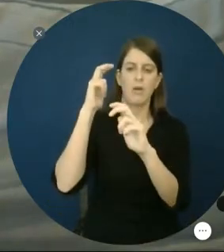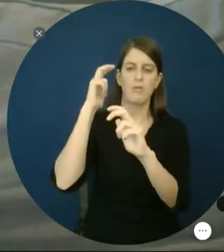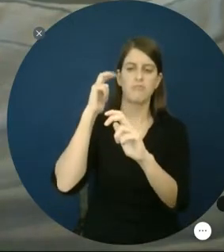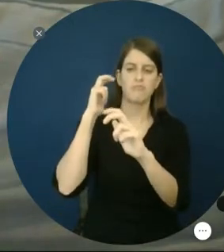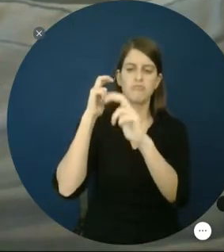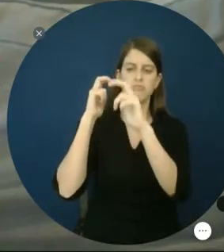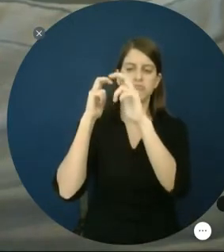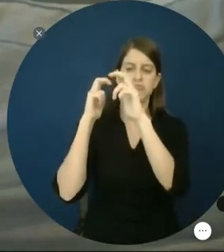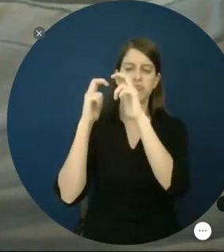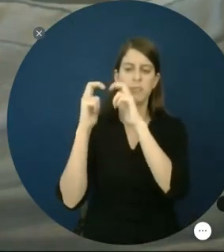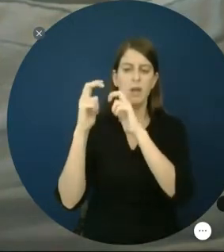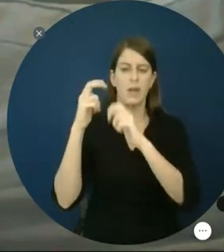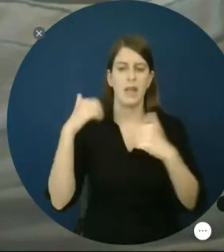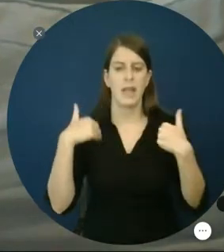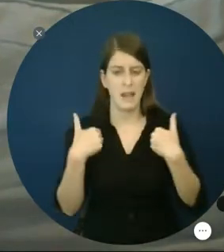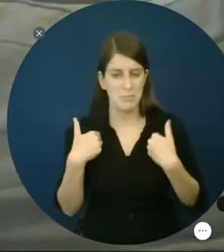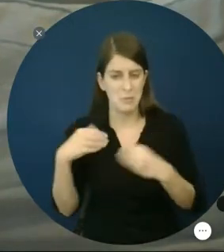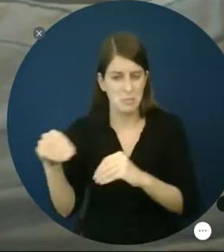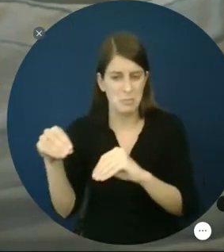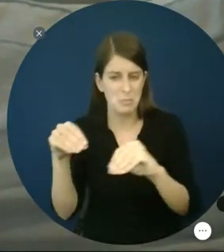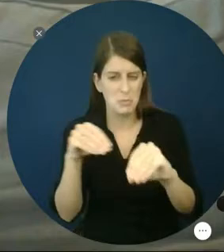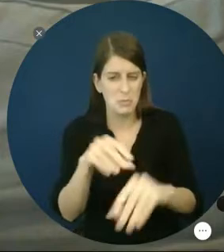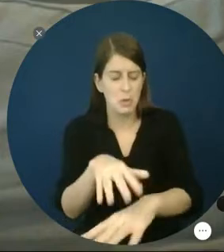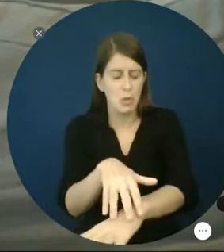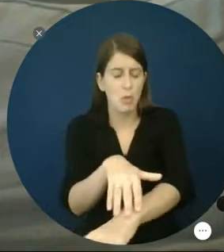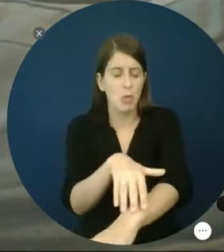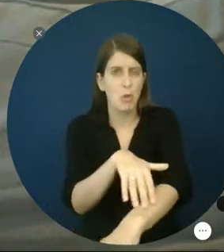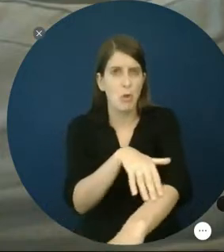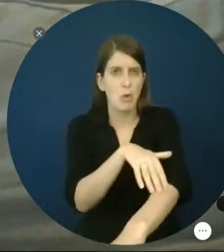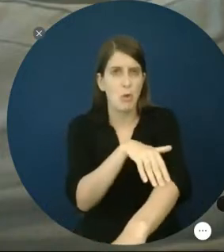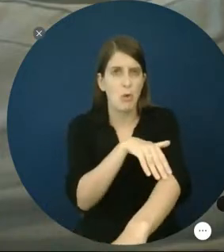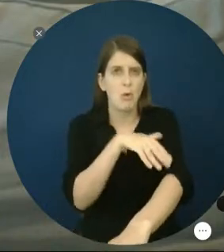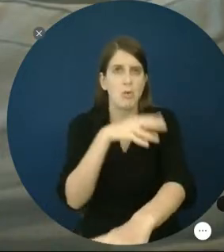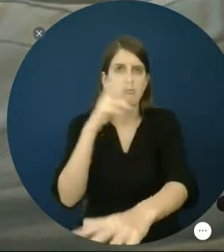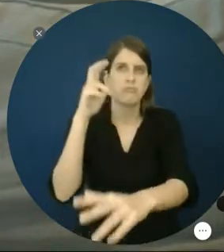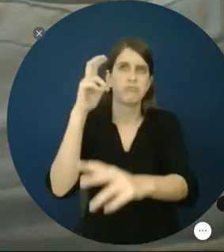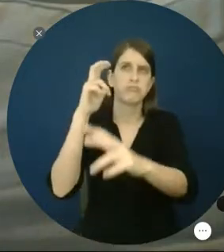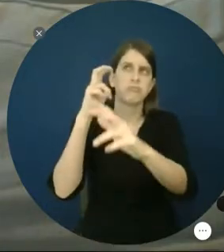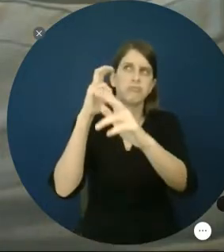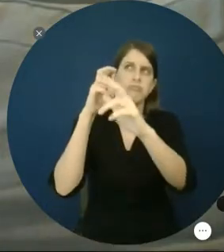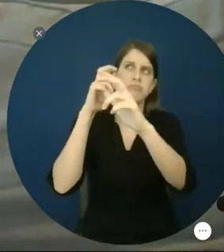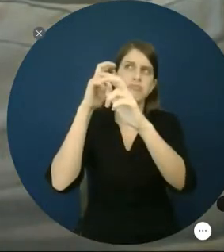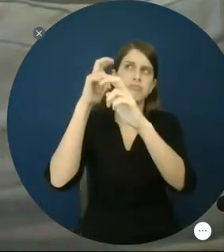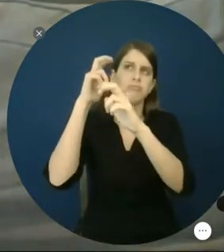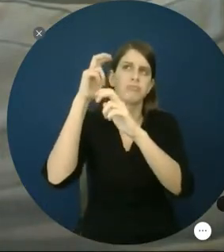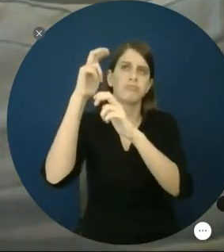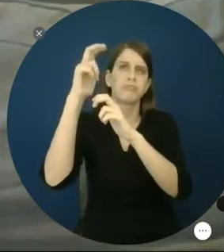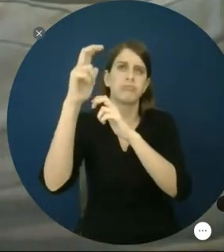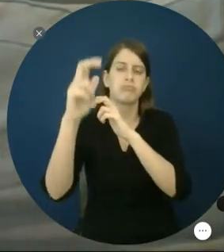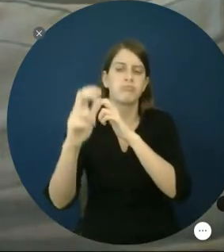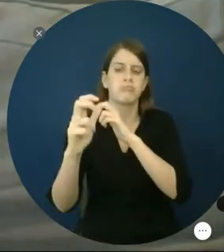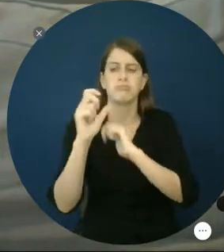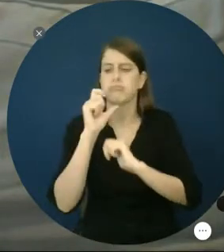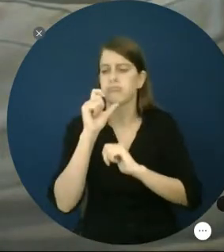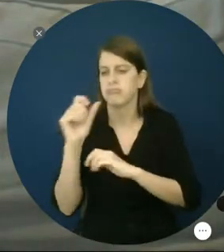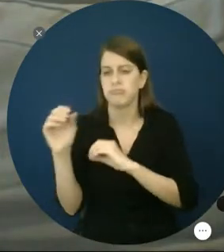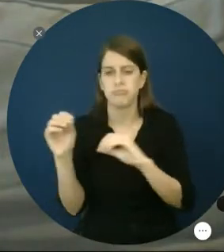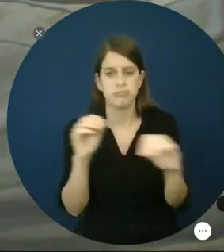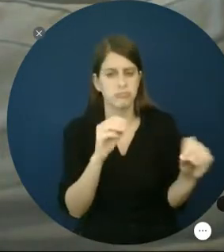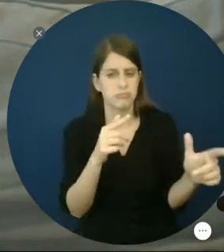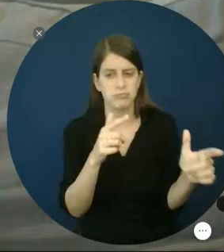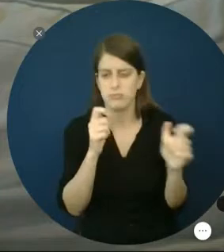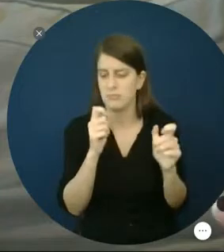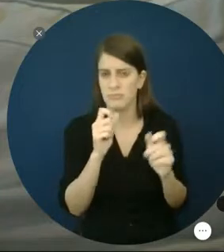moves really slowly, that tends to just want to be quiet and still. And